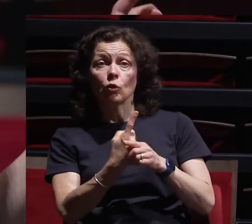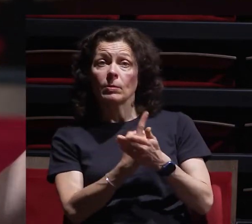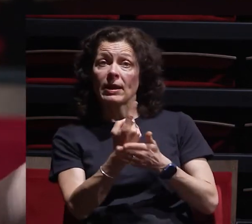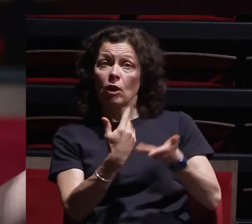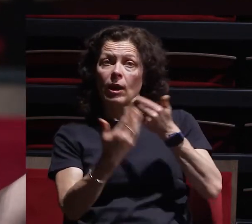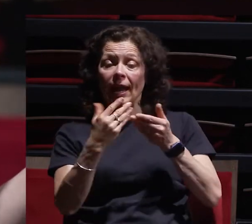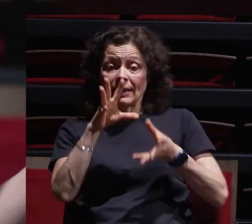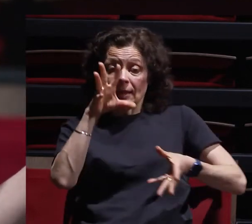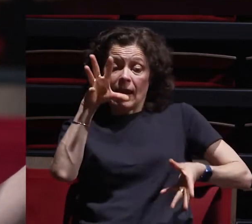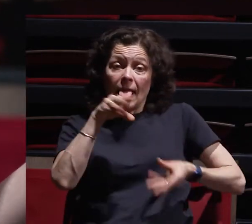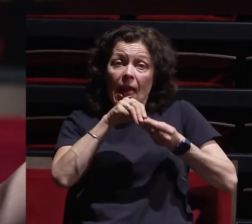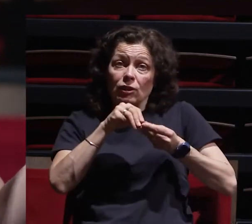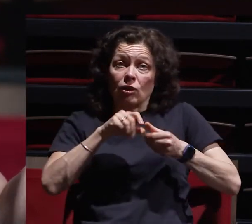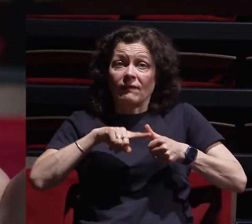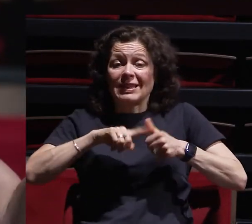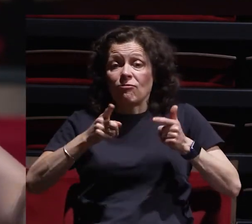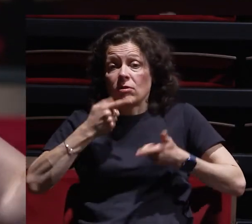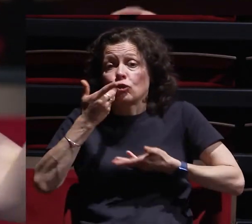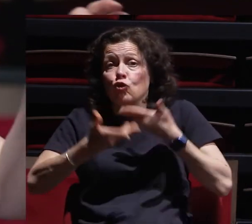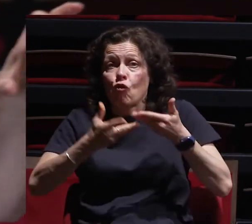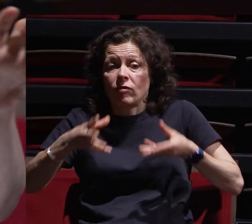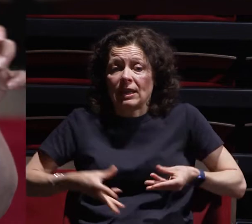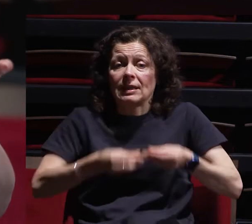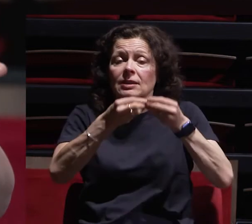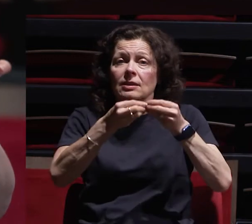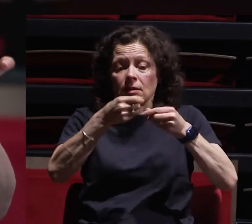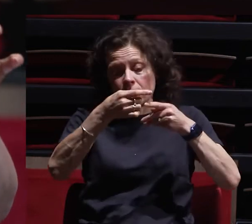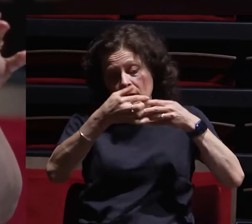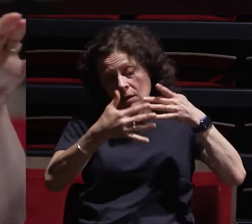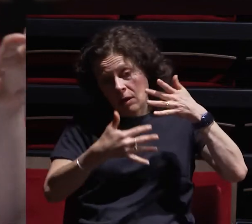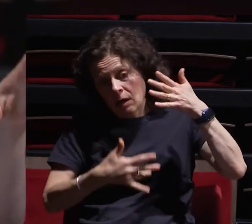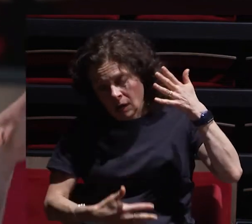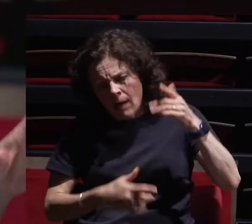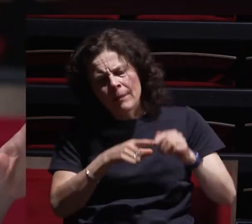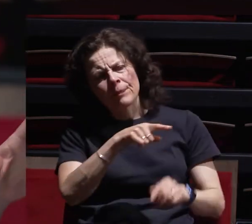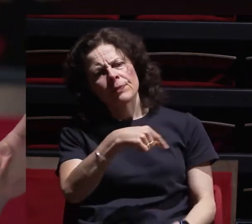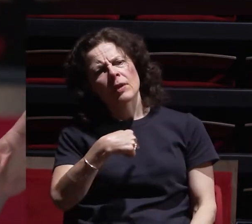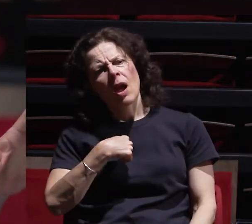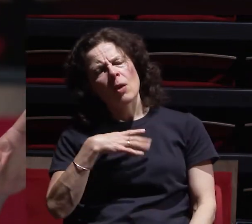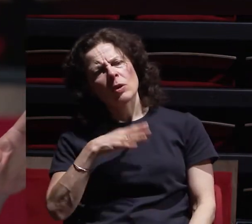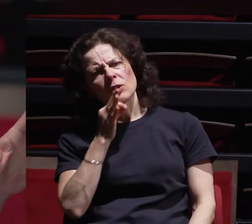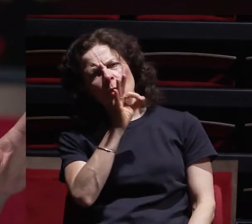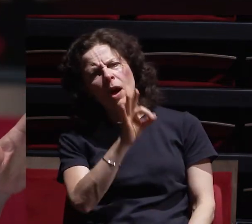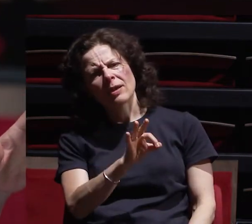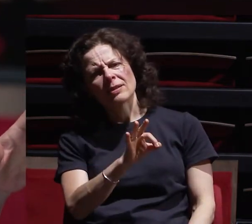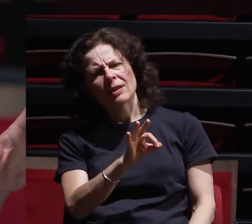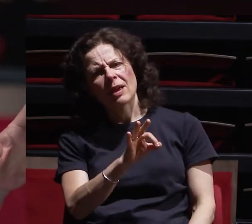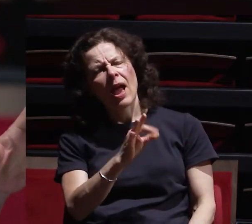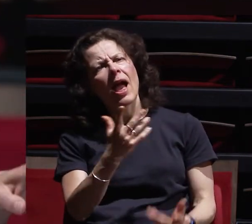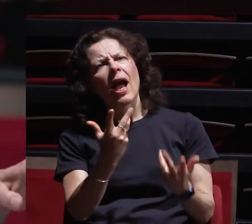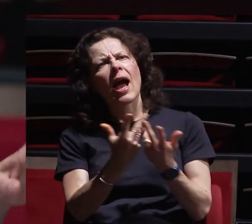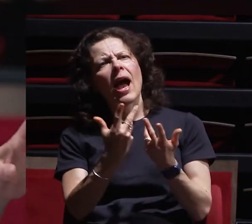is essentially, you referred to it earlier, it's a collection of stories. And what I wanted